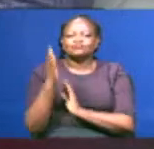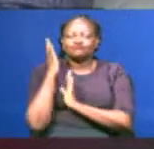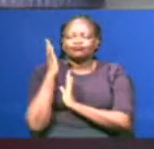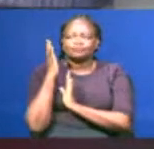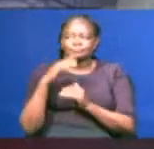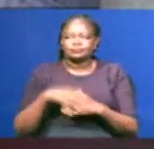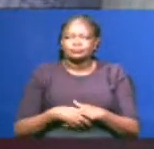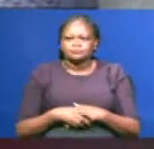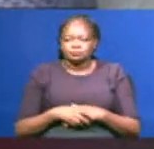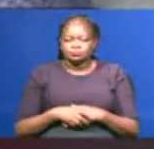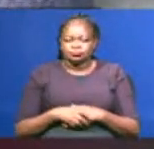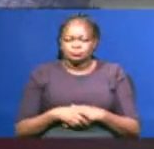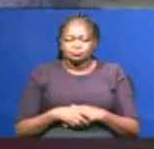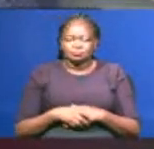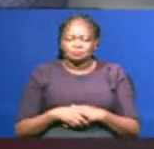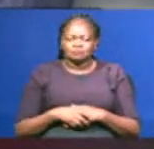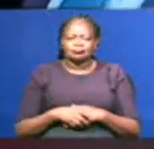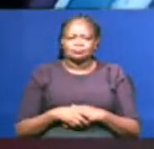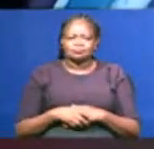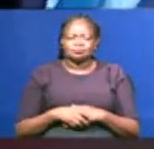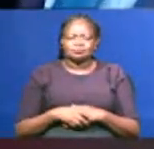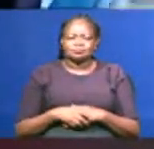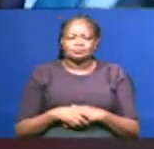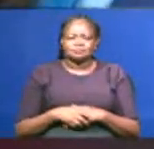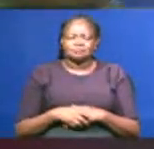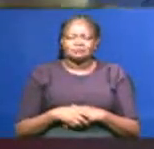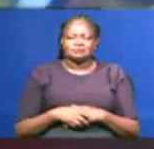Okengo Matiang'i.